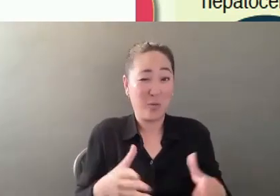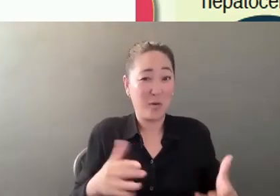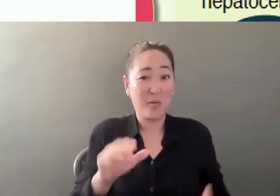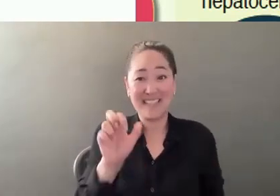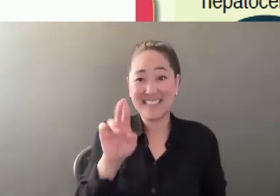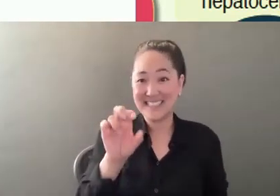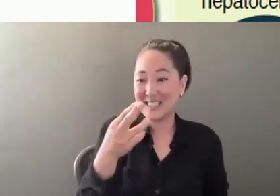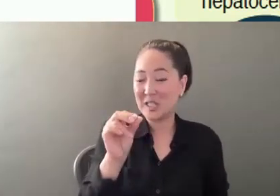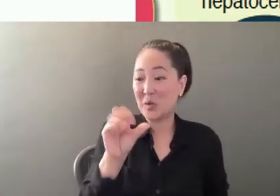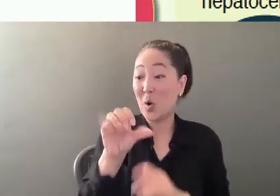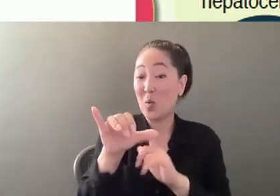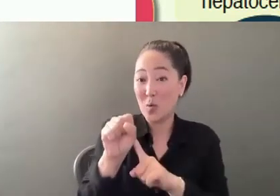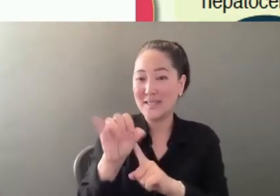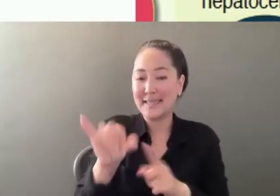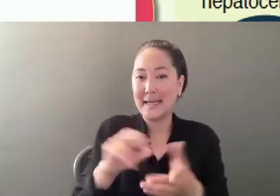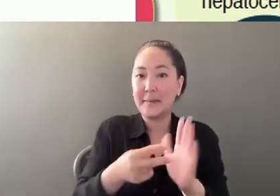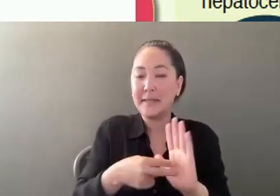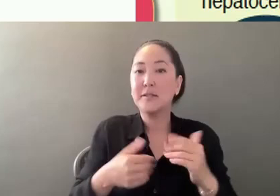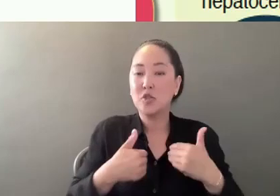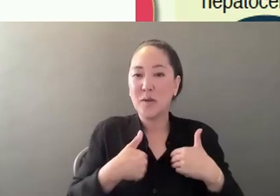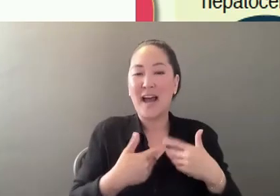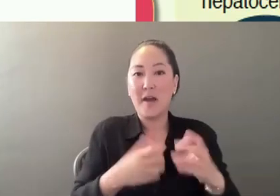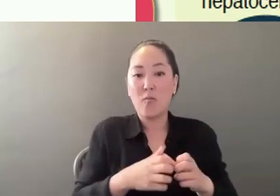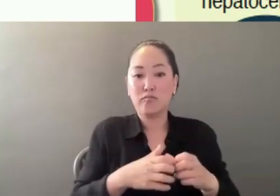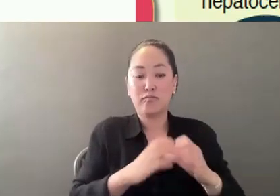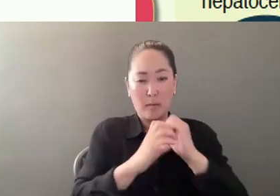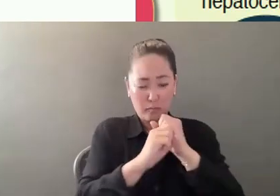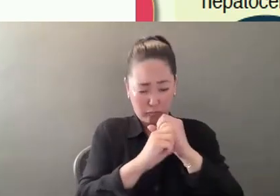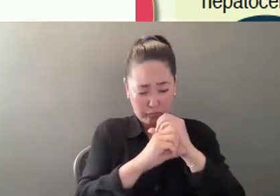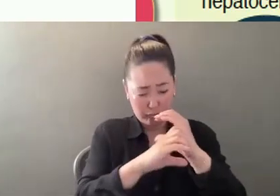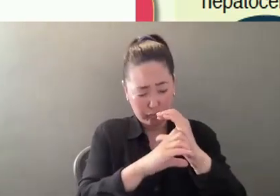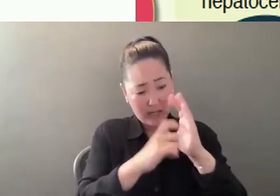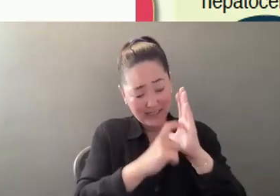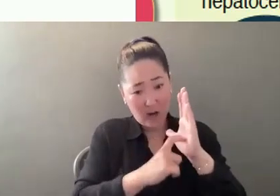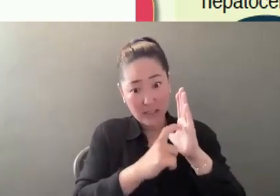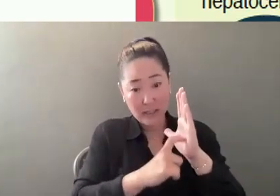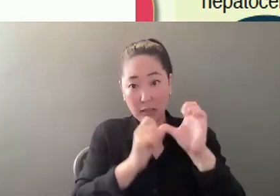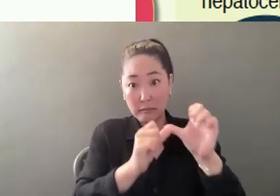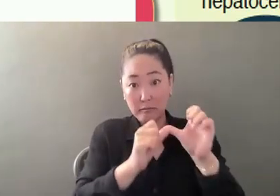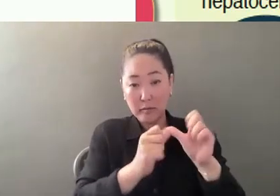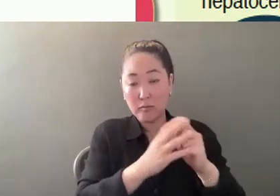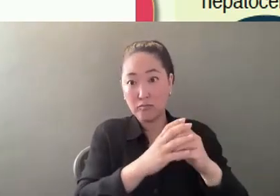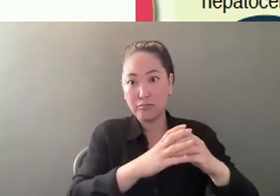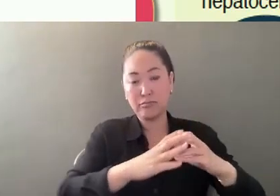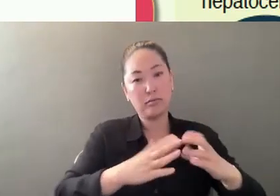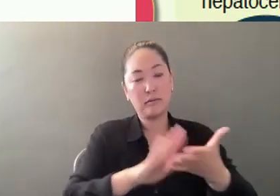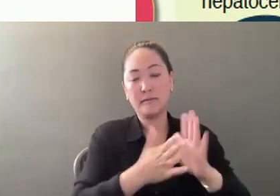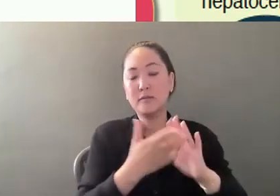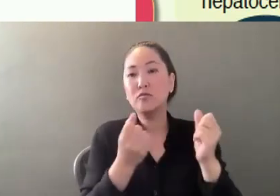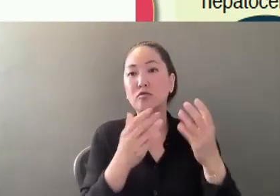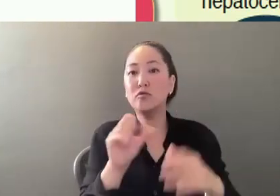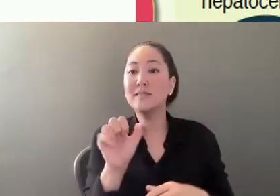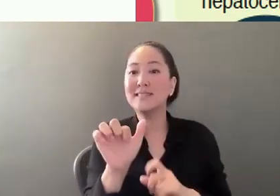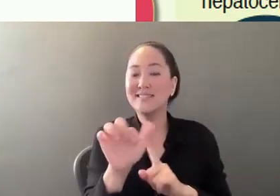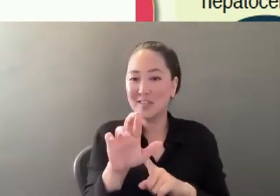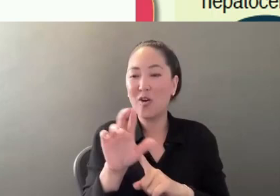tissue. Scar tissue is when the liver then doesn't function as well. When the liver doesn't function as well, that's when we think about replacement therapy, which we're very